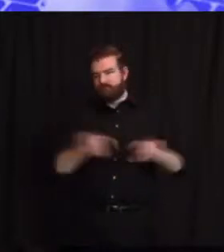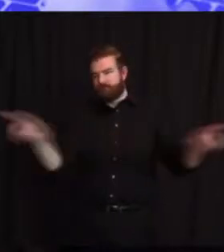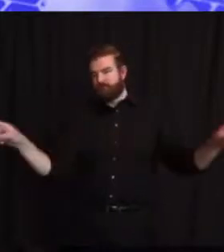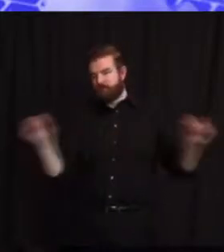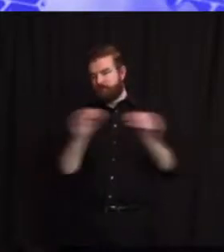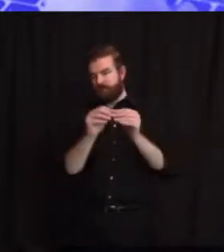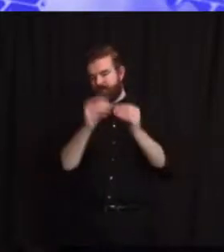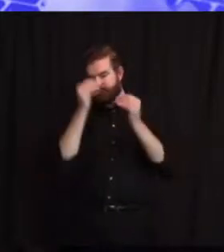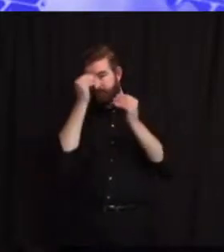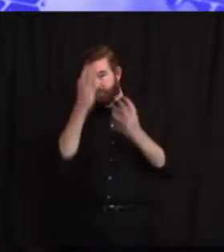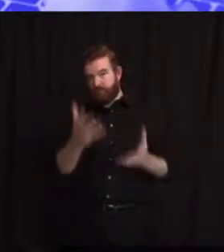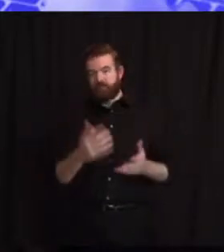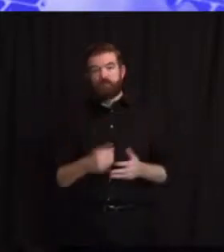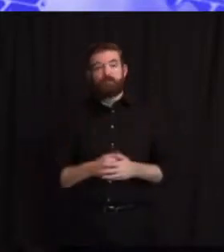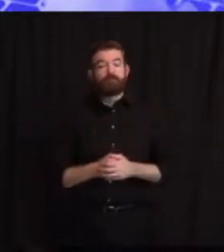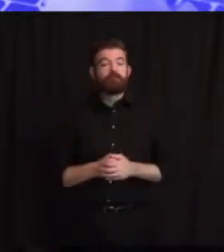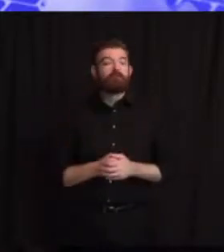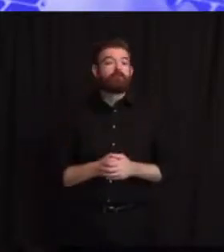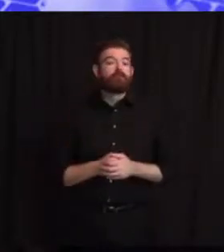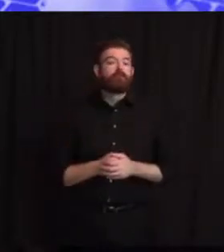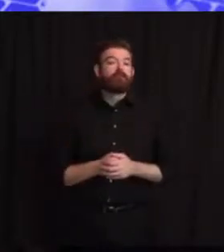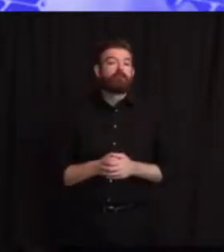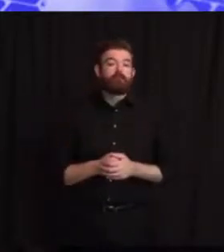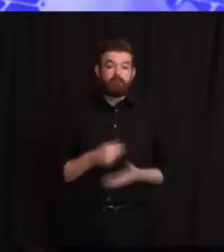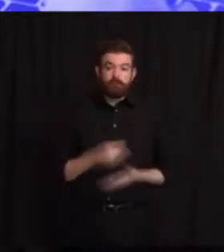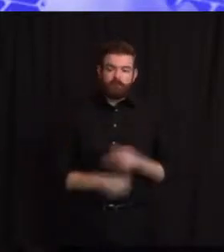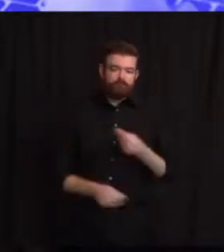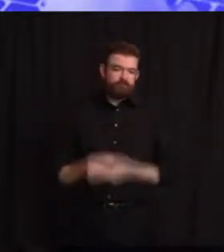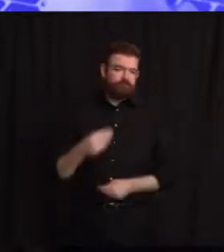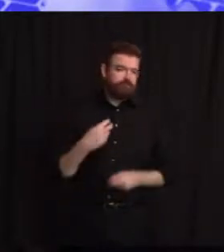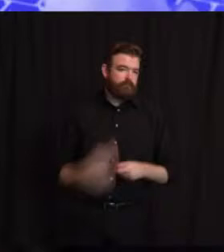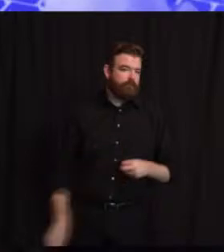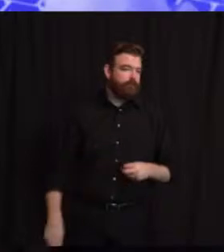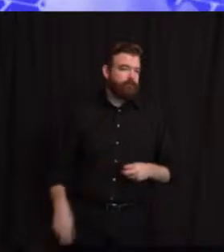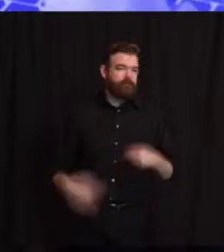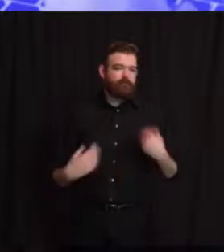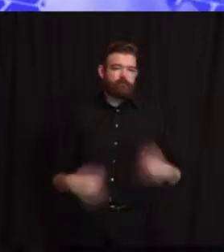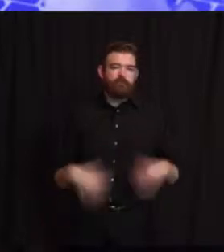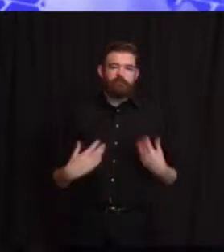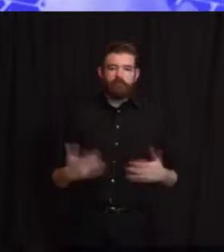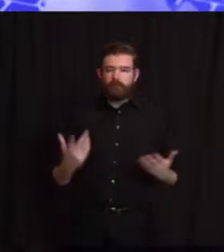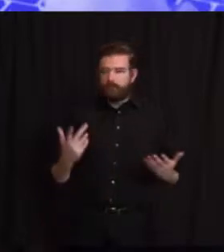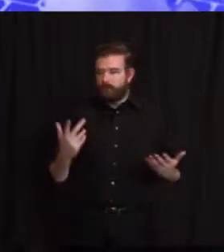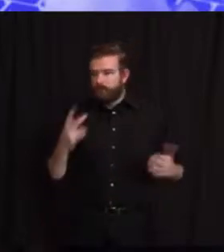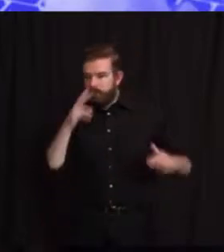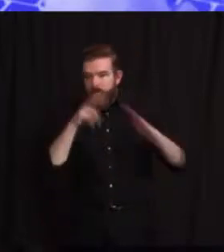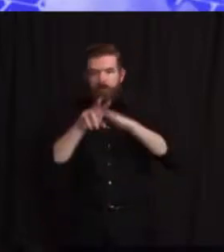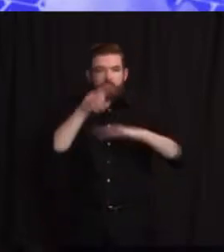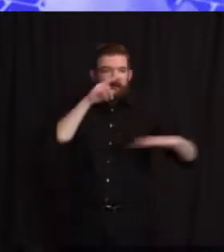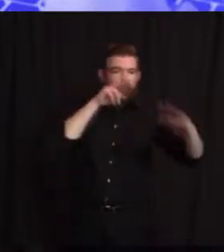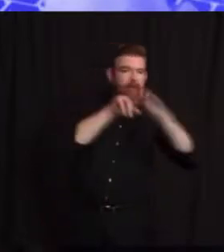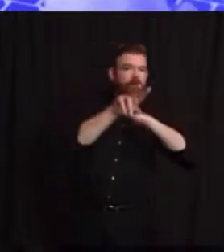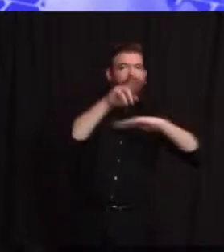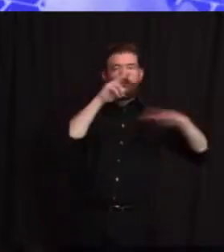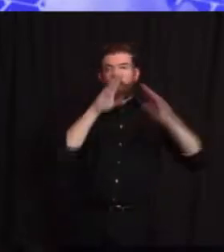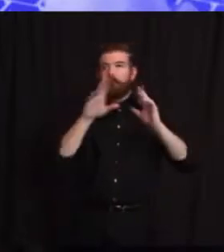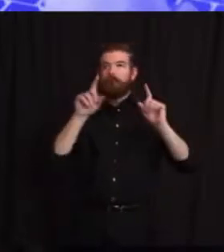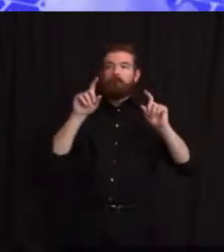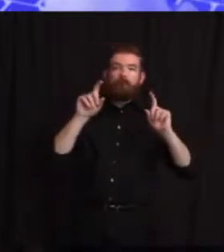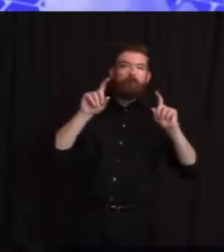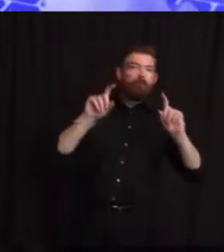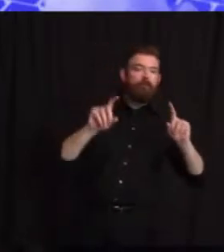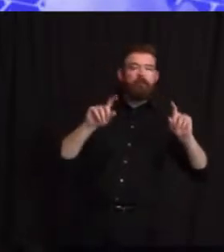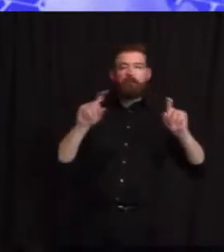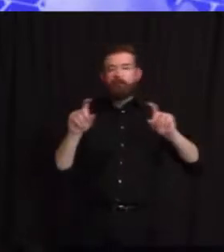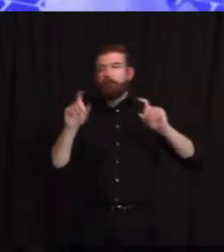budget based on sort of supposing that there's a resurgence. You know, modeling this